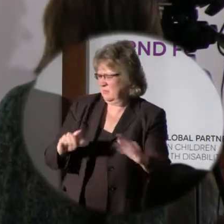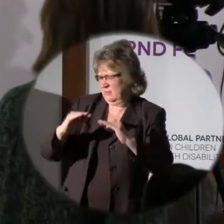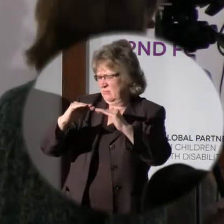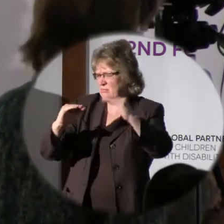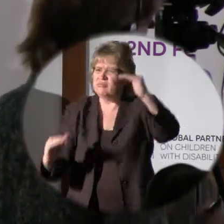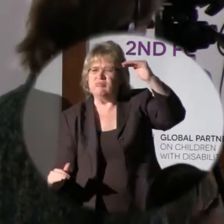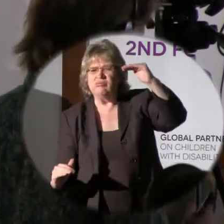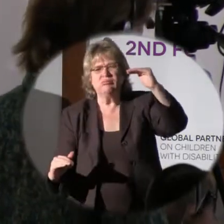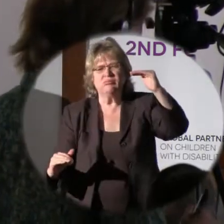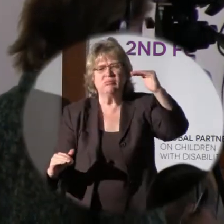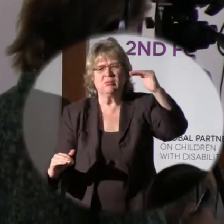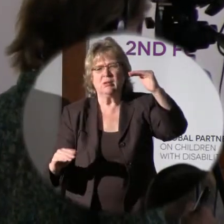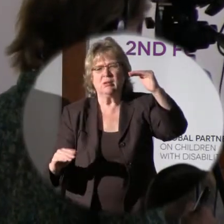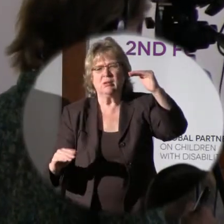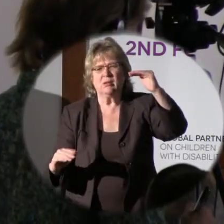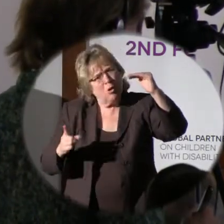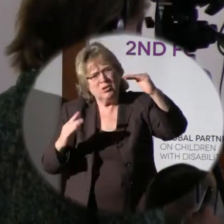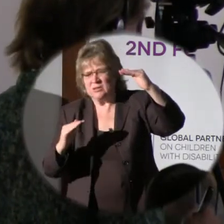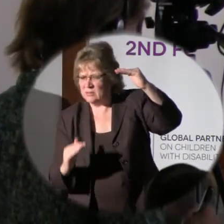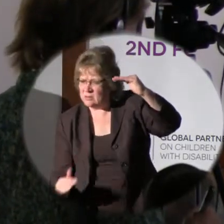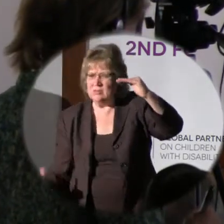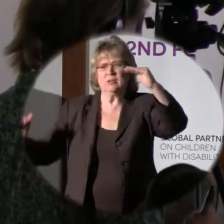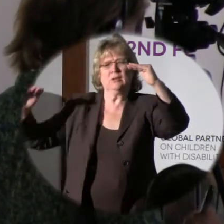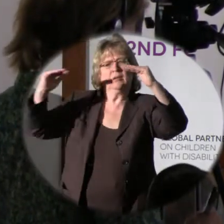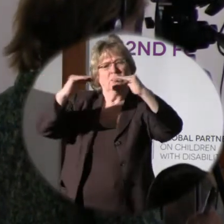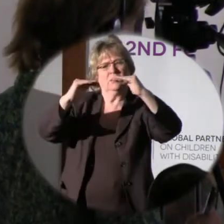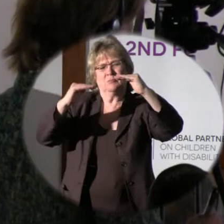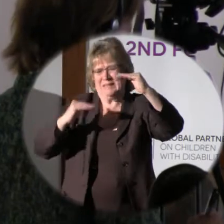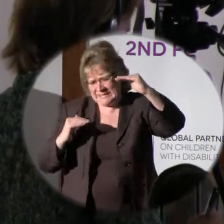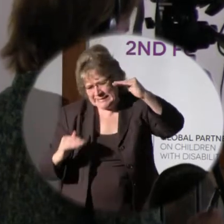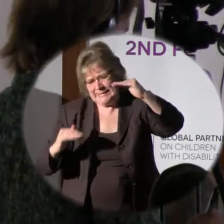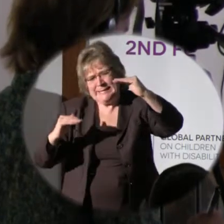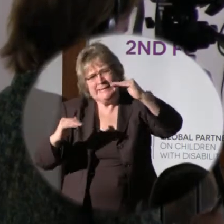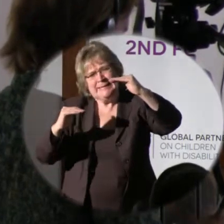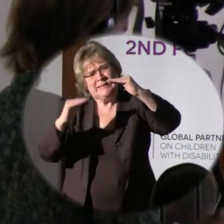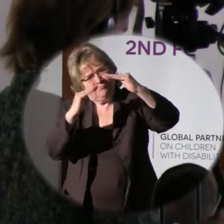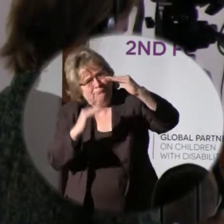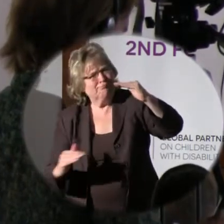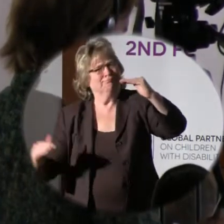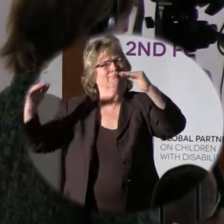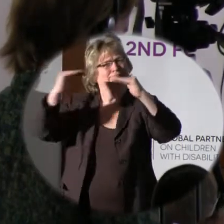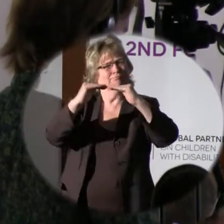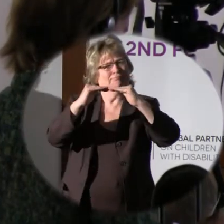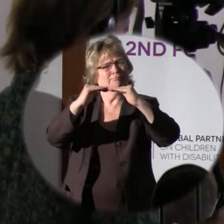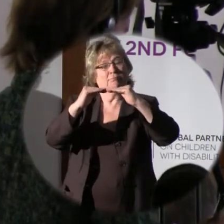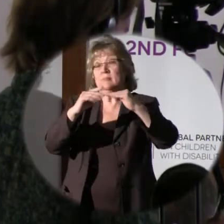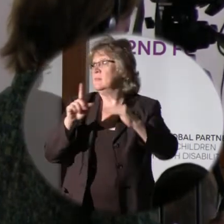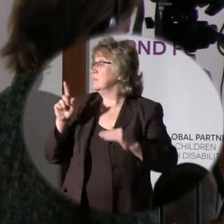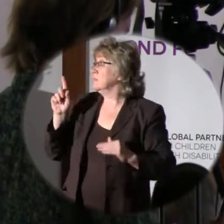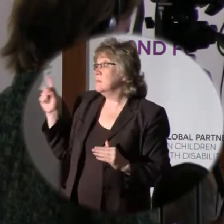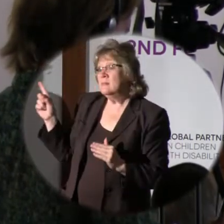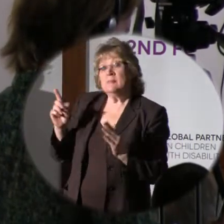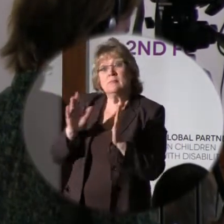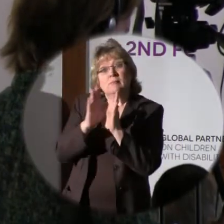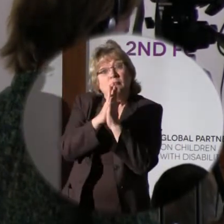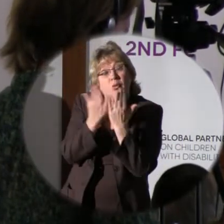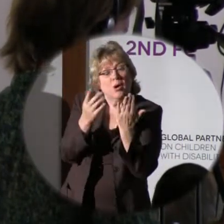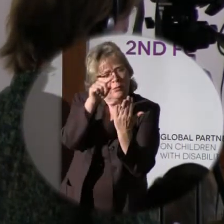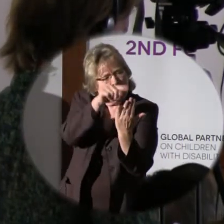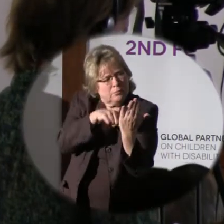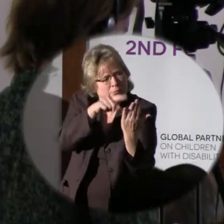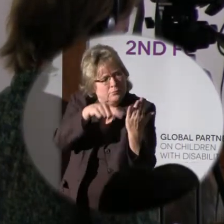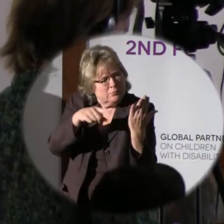The outcome document stresses the importance of giving due consideration to persons with disabilities in